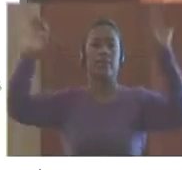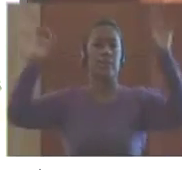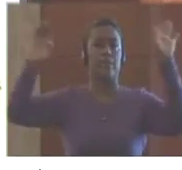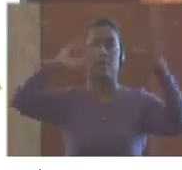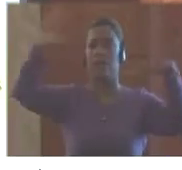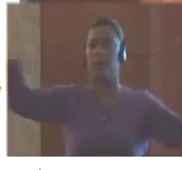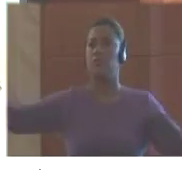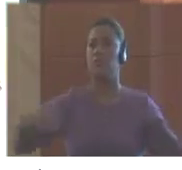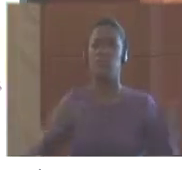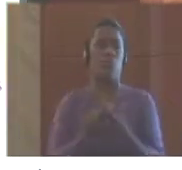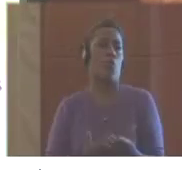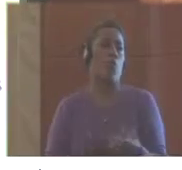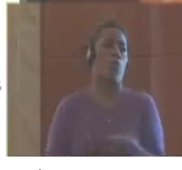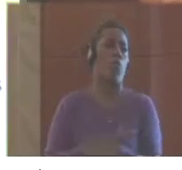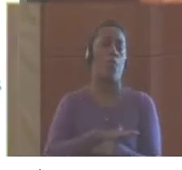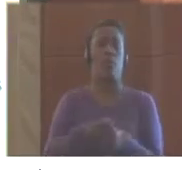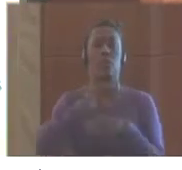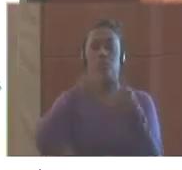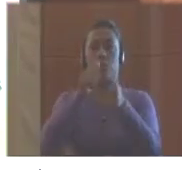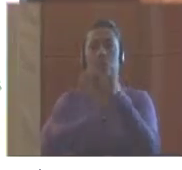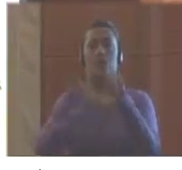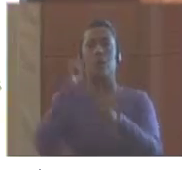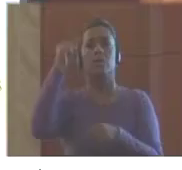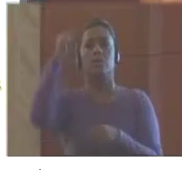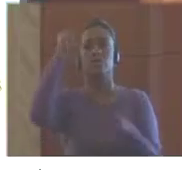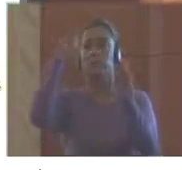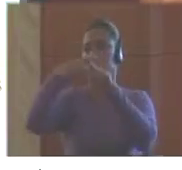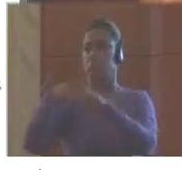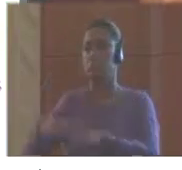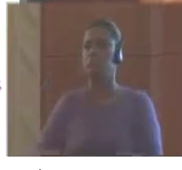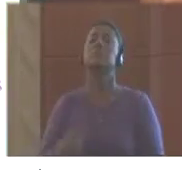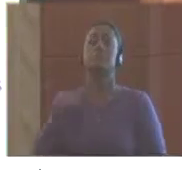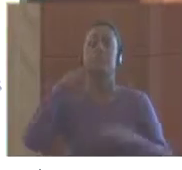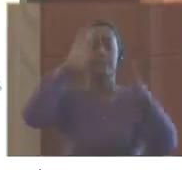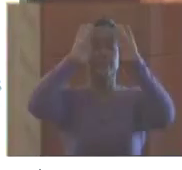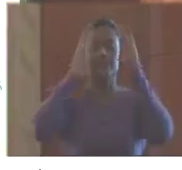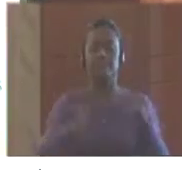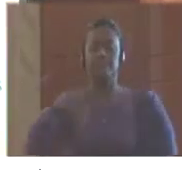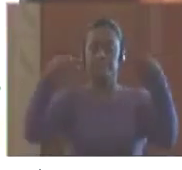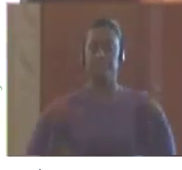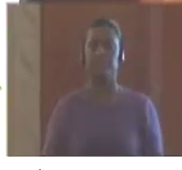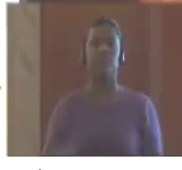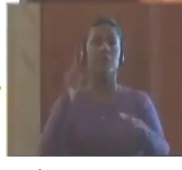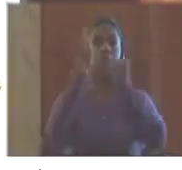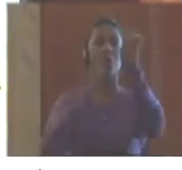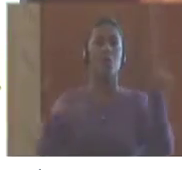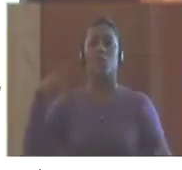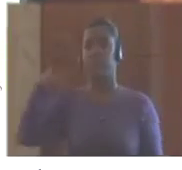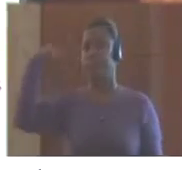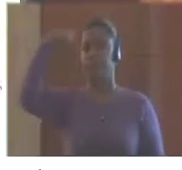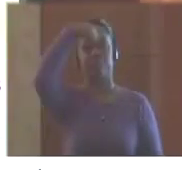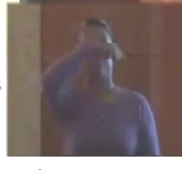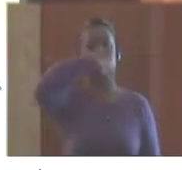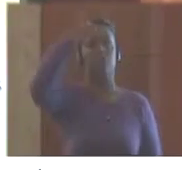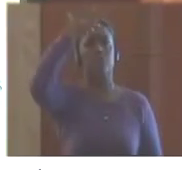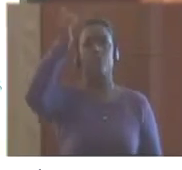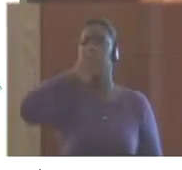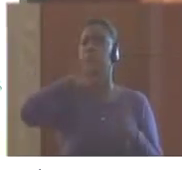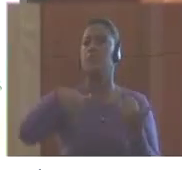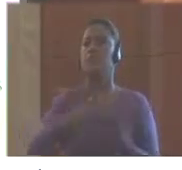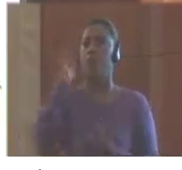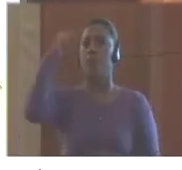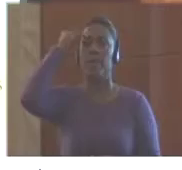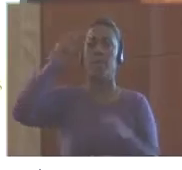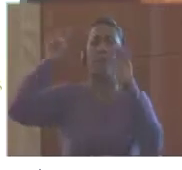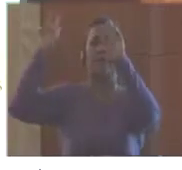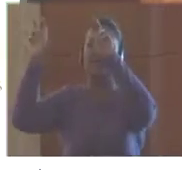the total strategy that would take into account all the different areas of government and all the mechanisms. However, it's something very difficult because we know